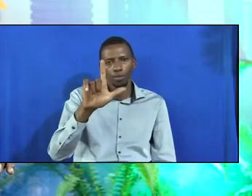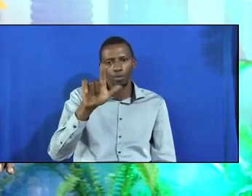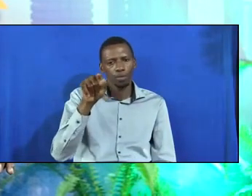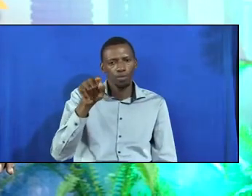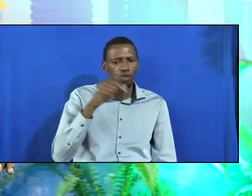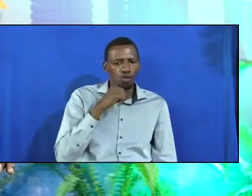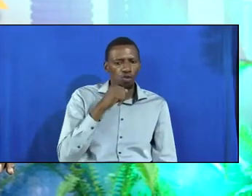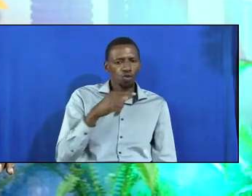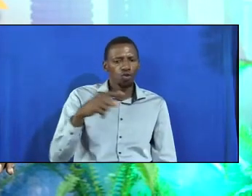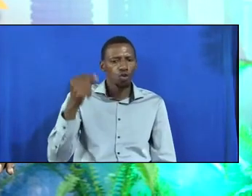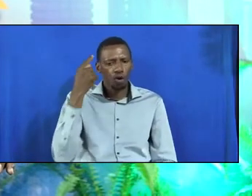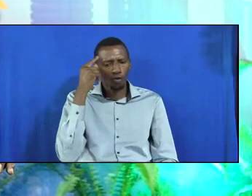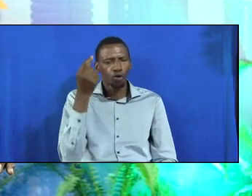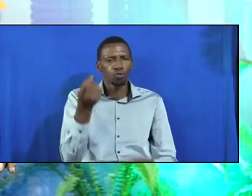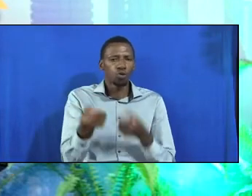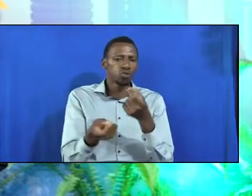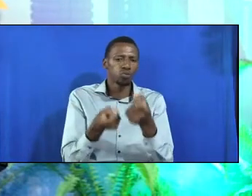that.